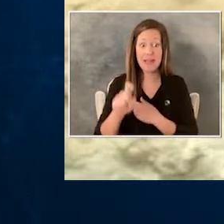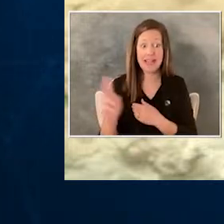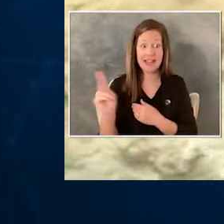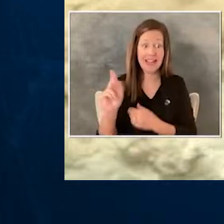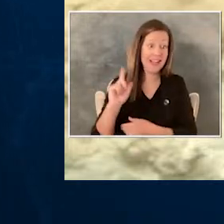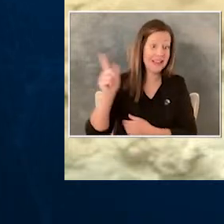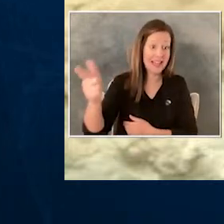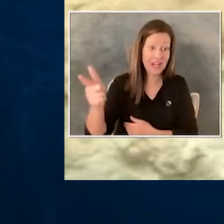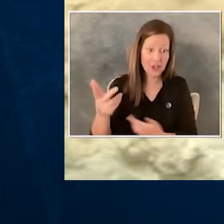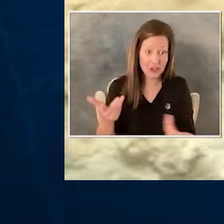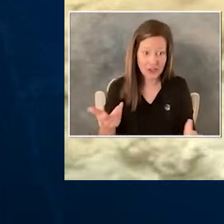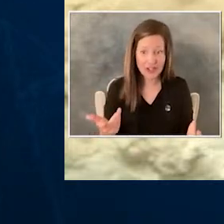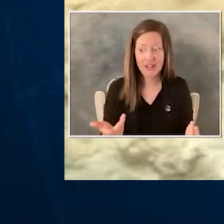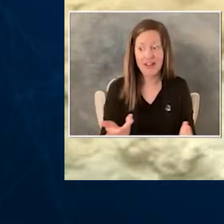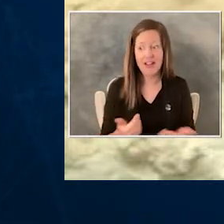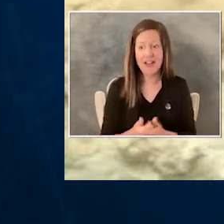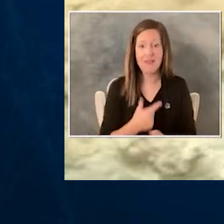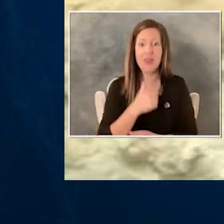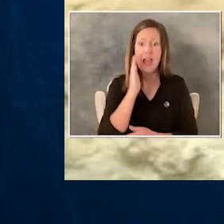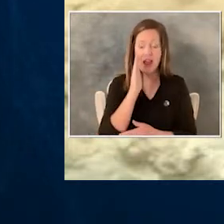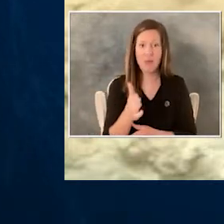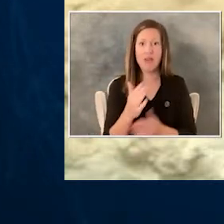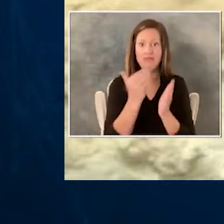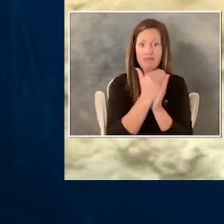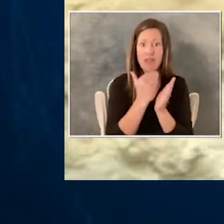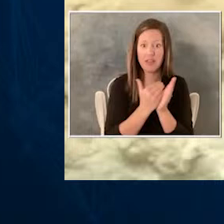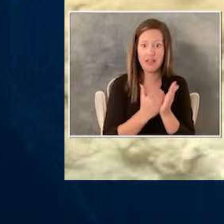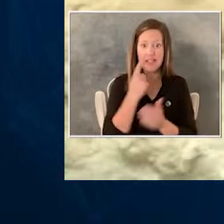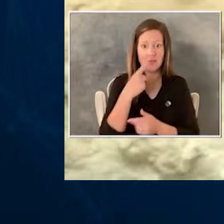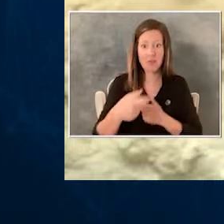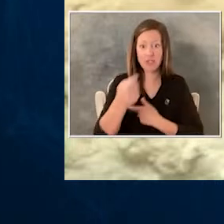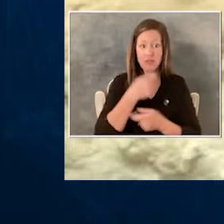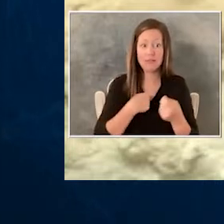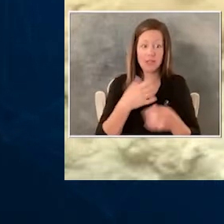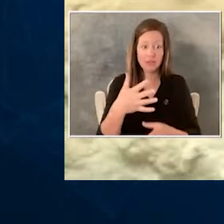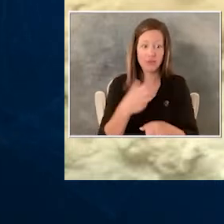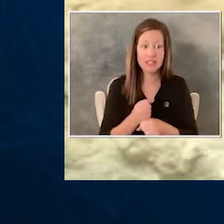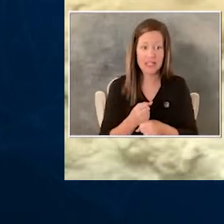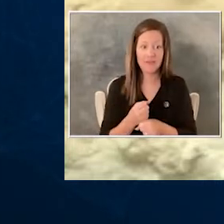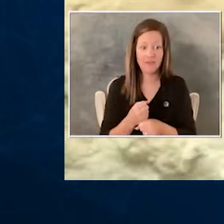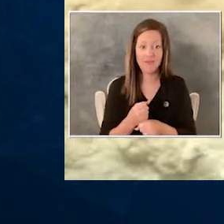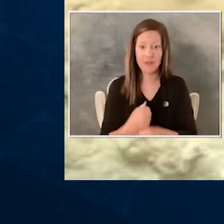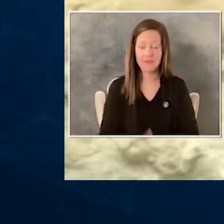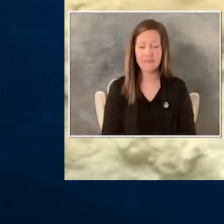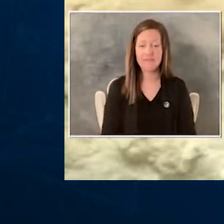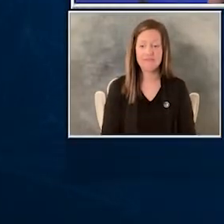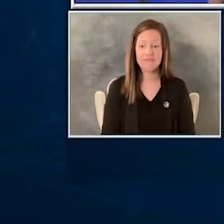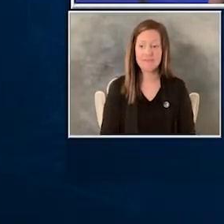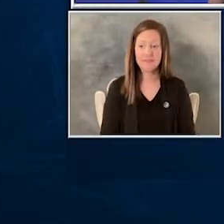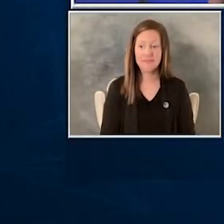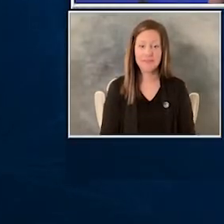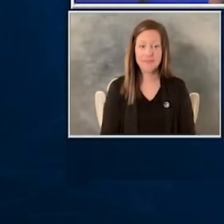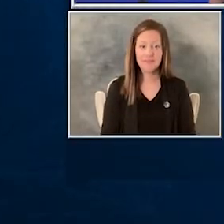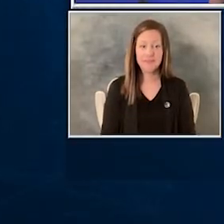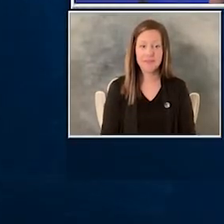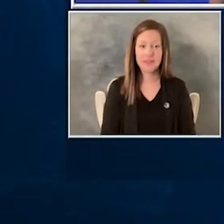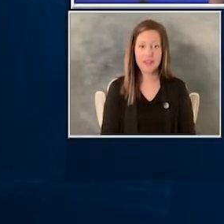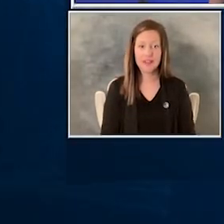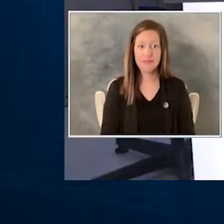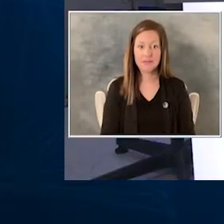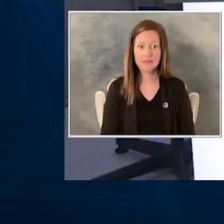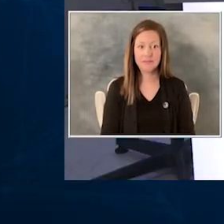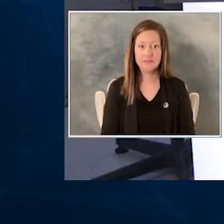kidney problems, that I would be on the list for transplant to receive someone else's donation. Sam, as a